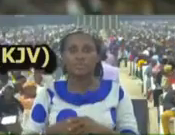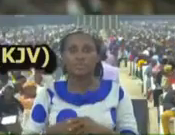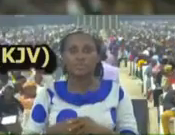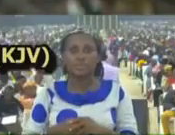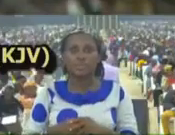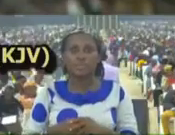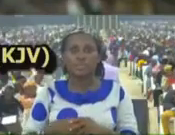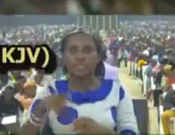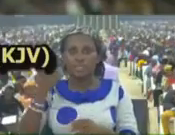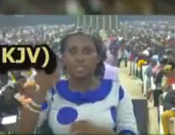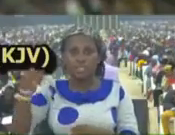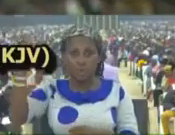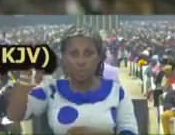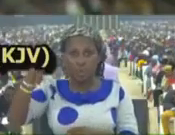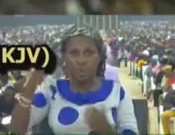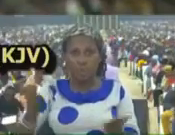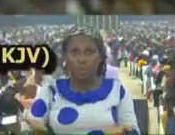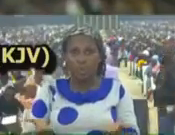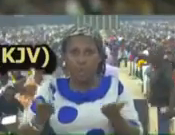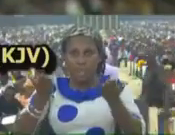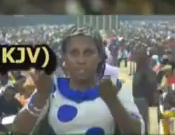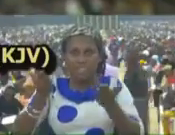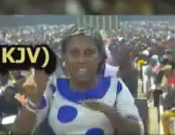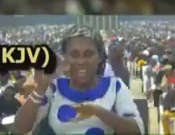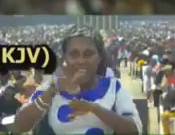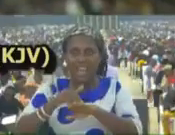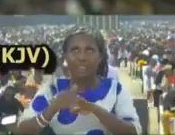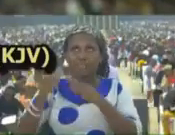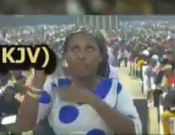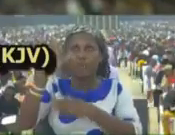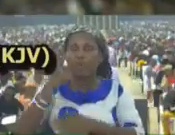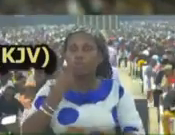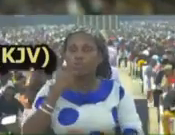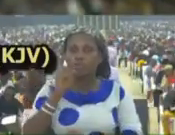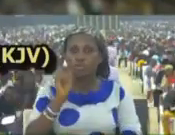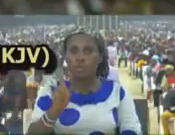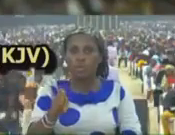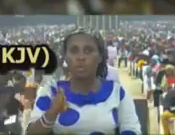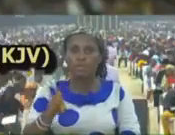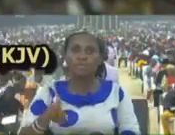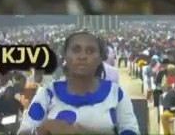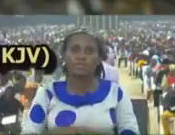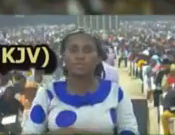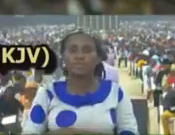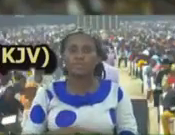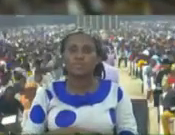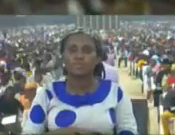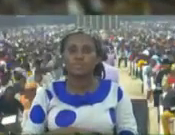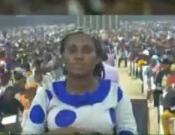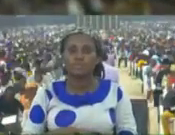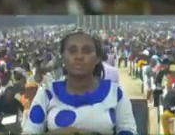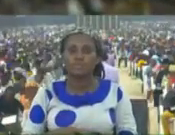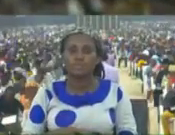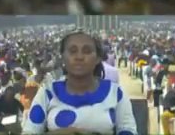So the sun rises at his command. It rises at his command.